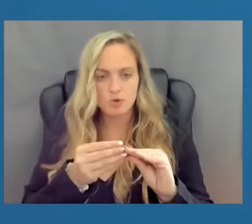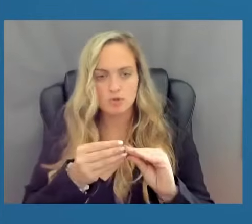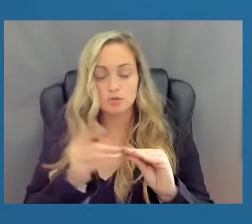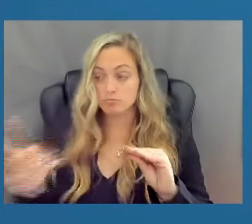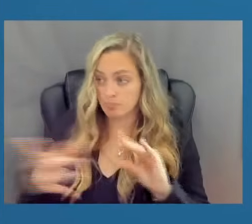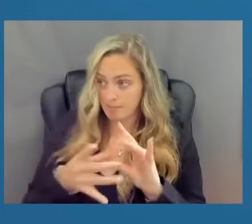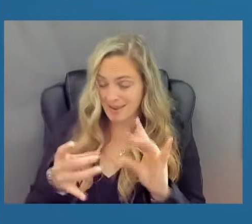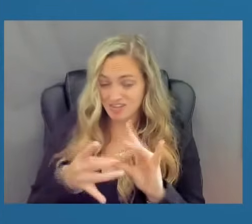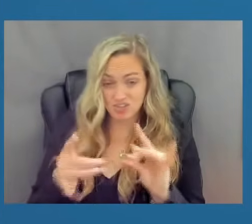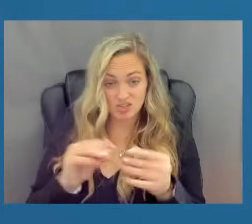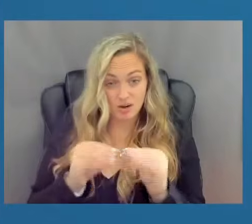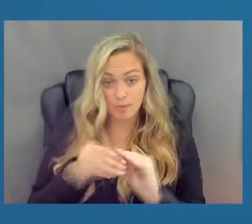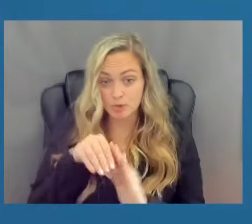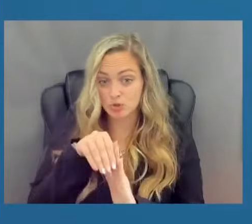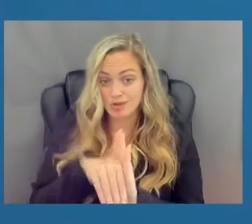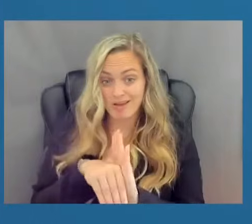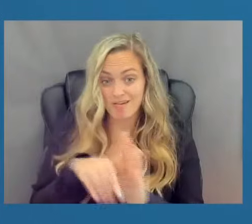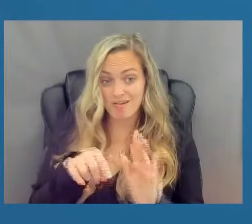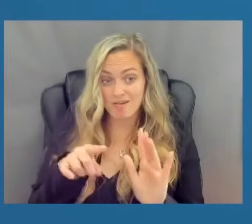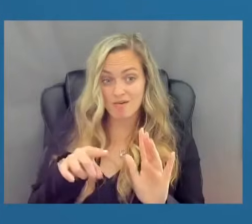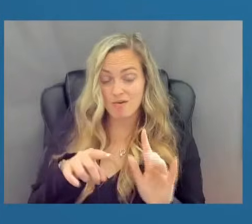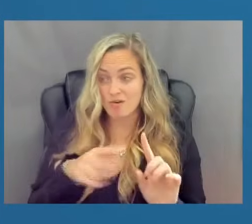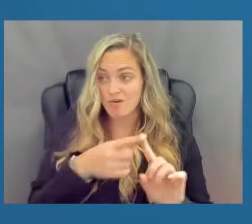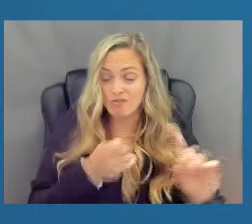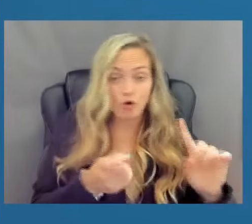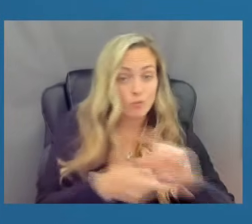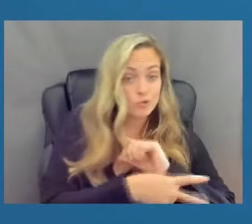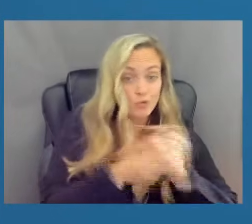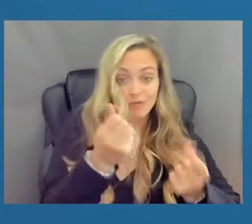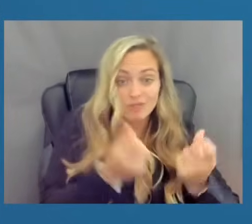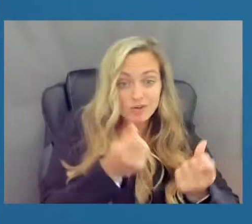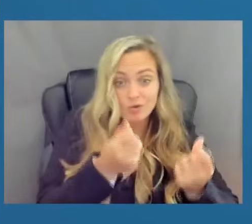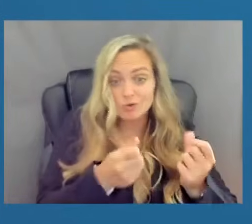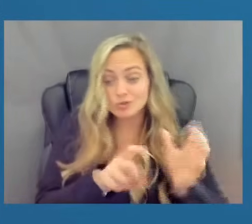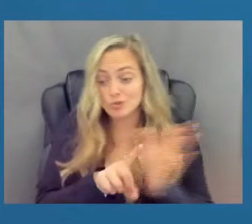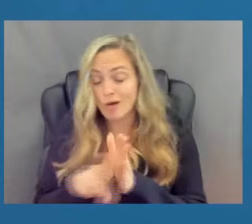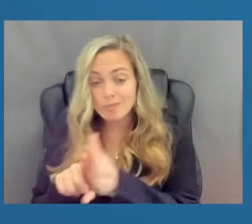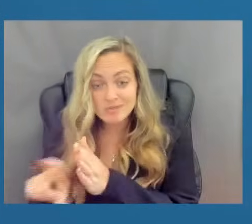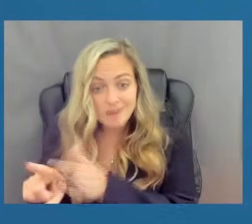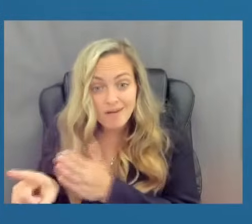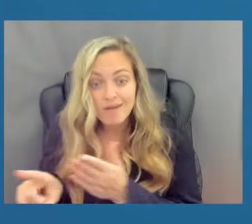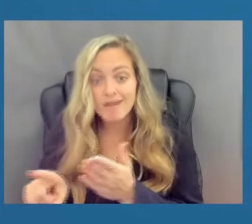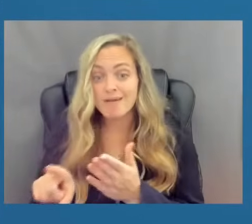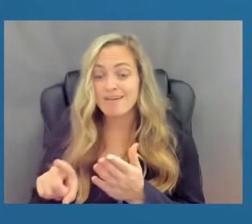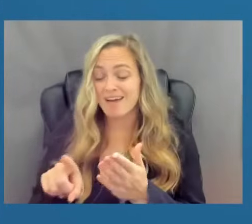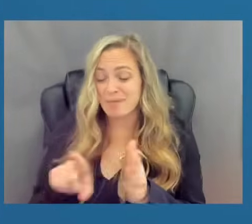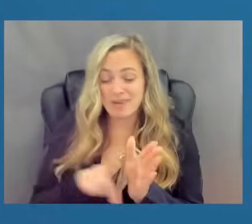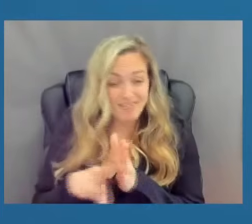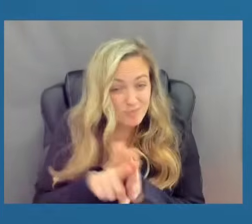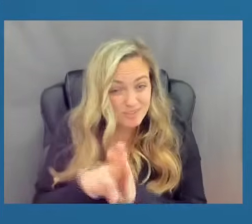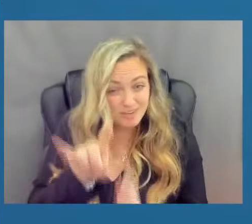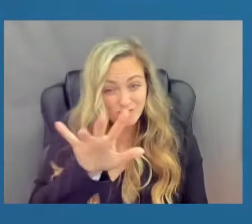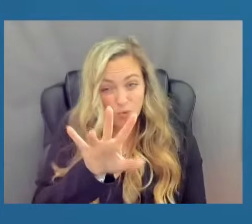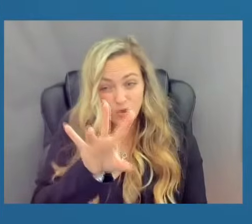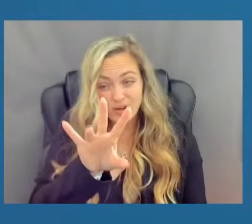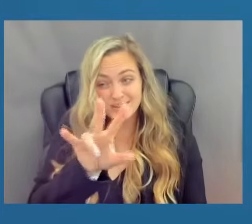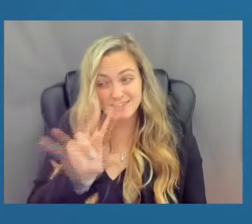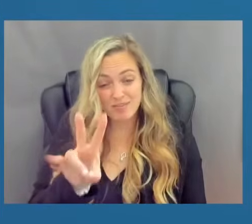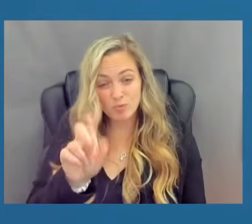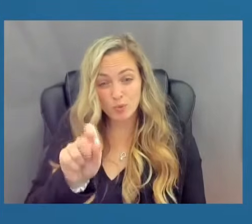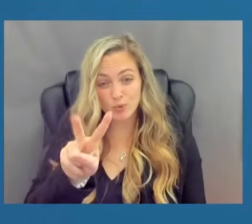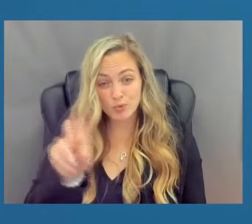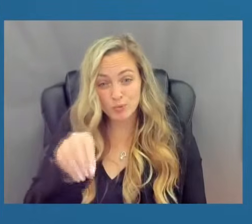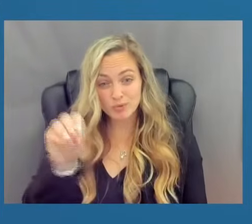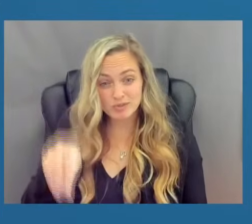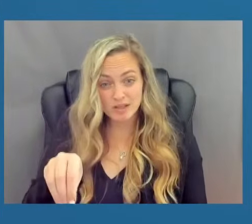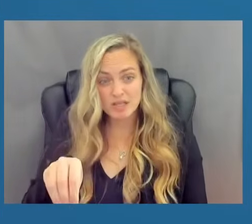our numbers are down from everything from stolen vehicles right up to homicides. Homicides down 47%. 7.4%. One of the most